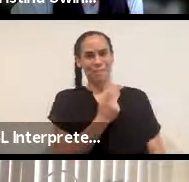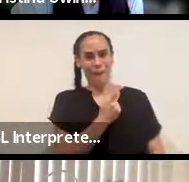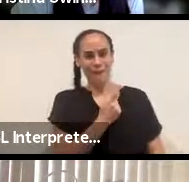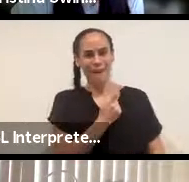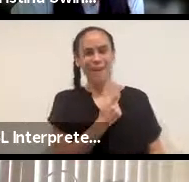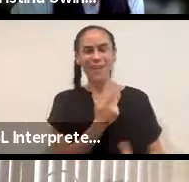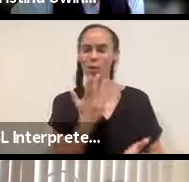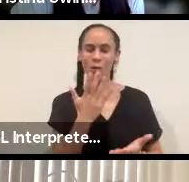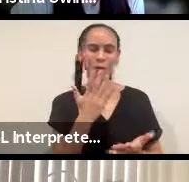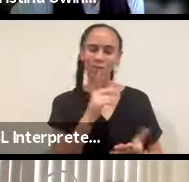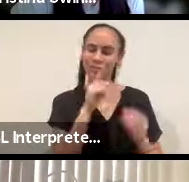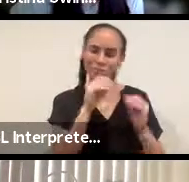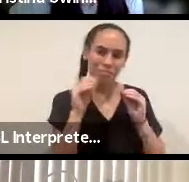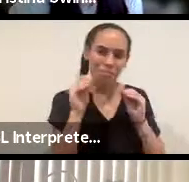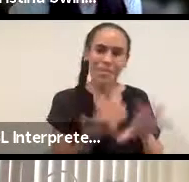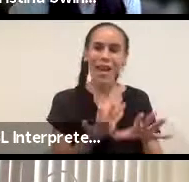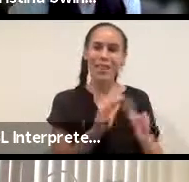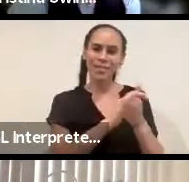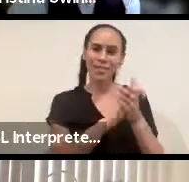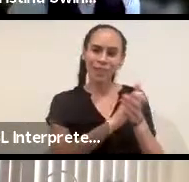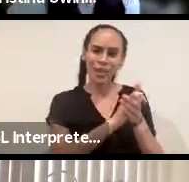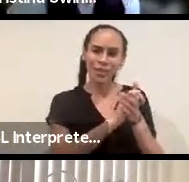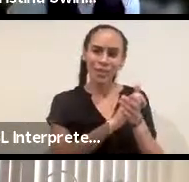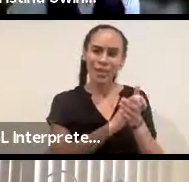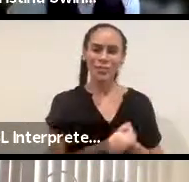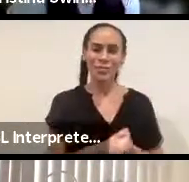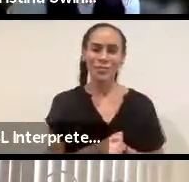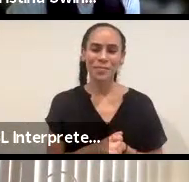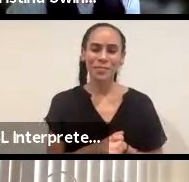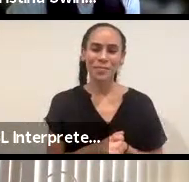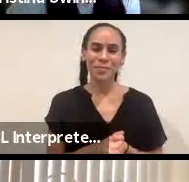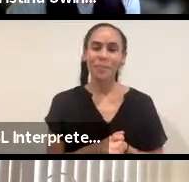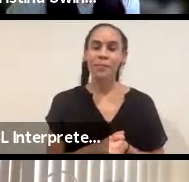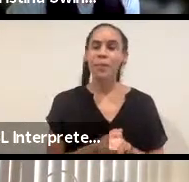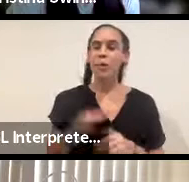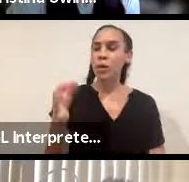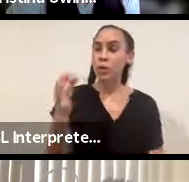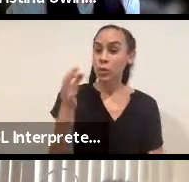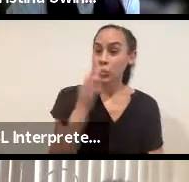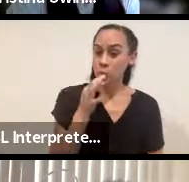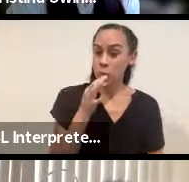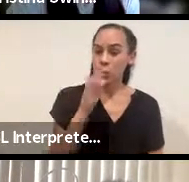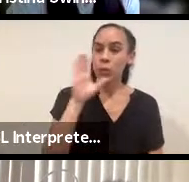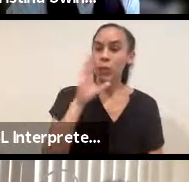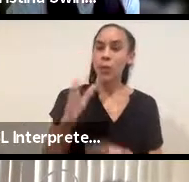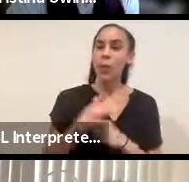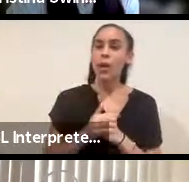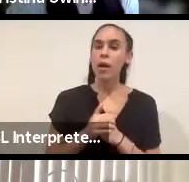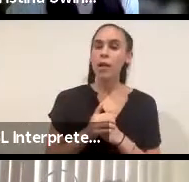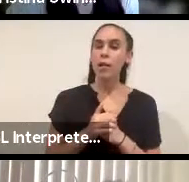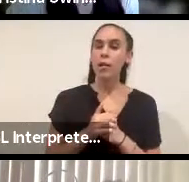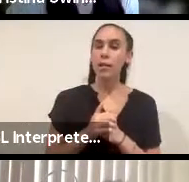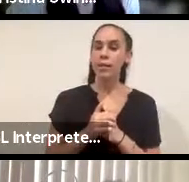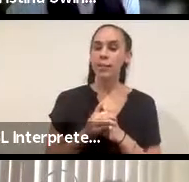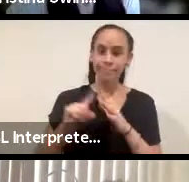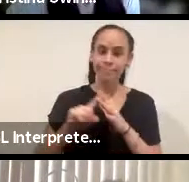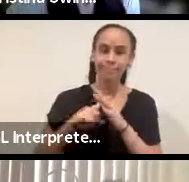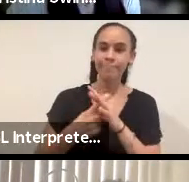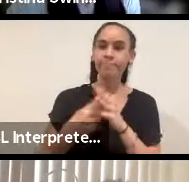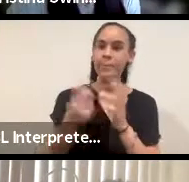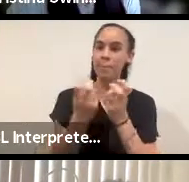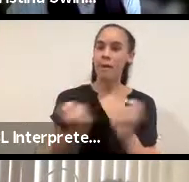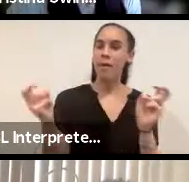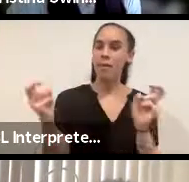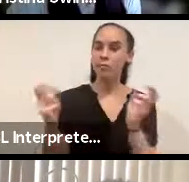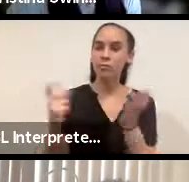congratulations. So in a moment, we are actually going to turn to a panel discussion that Melinda will